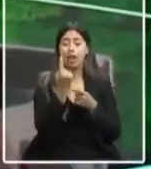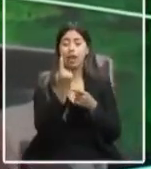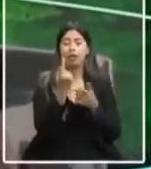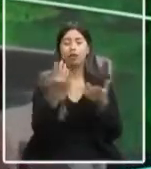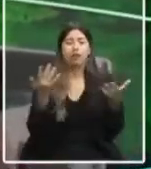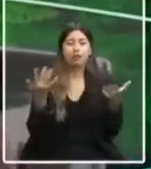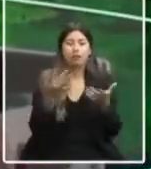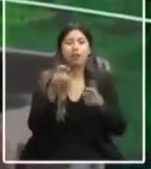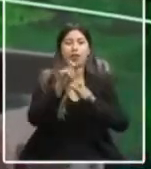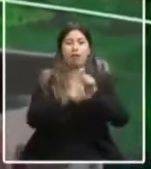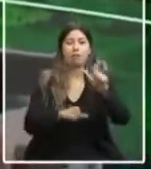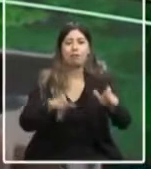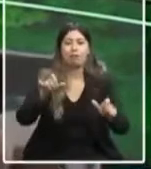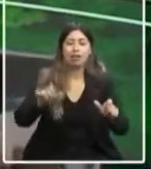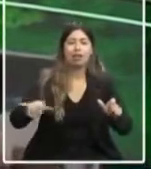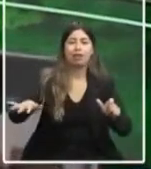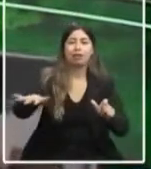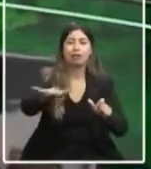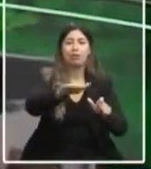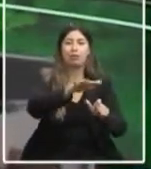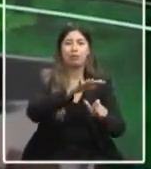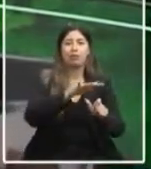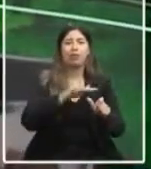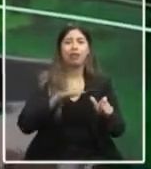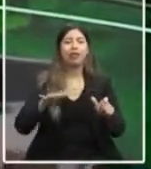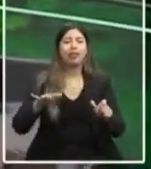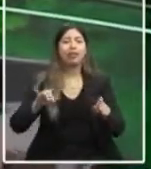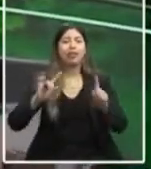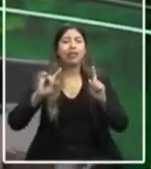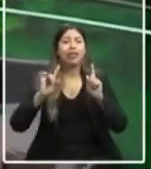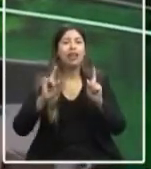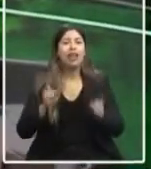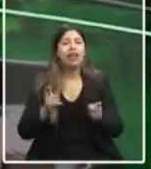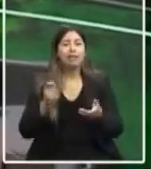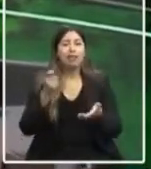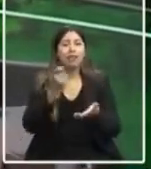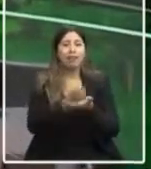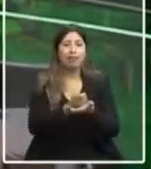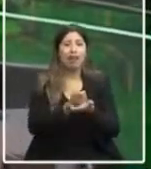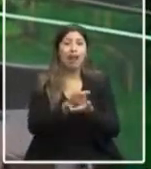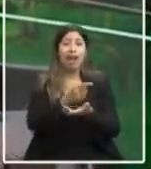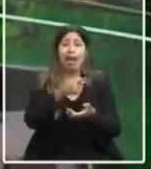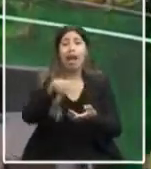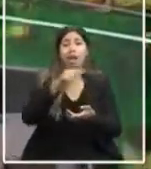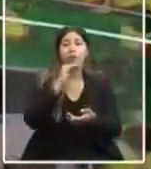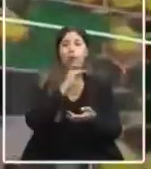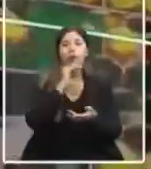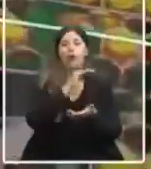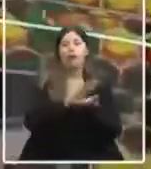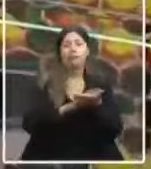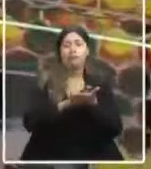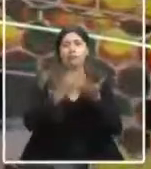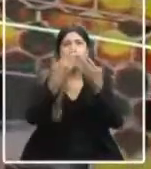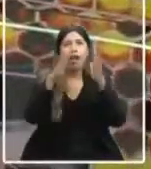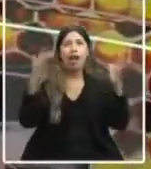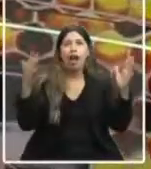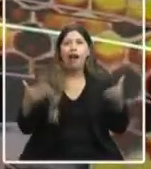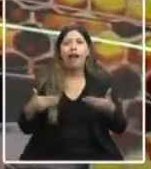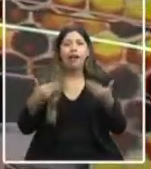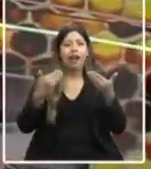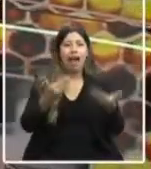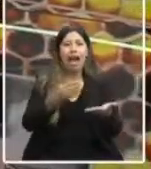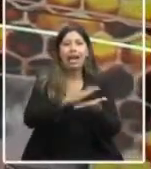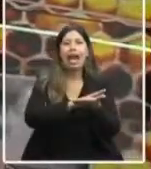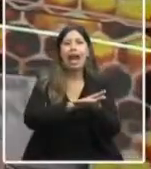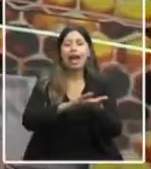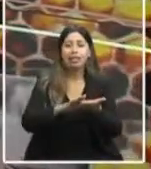they use. If nature is coming free, there should be a tax on the use of nature so that it becomes more expensive. And